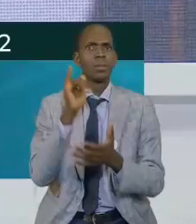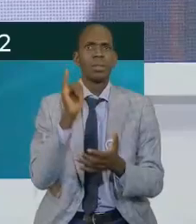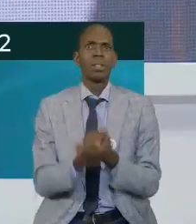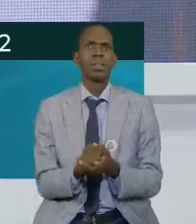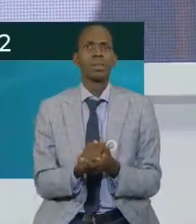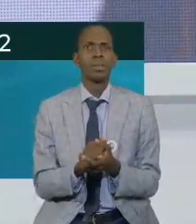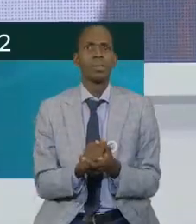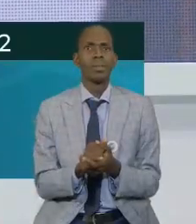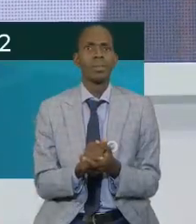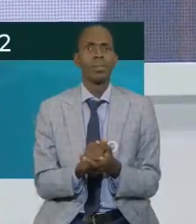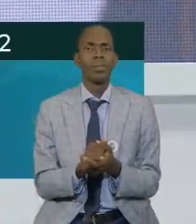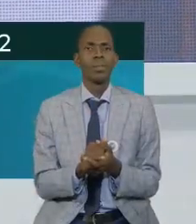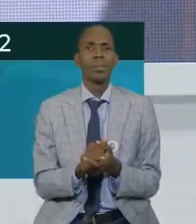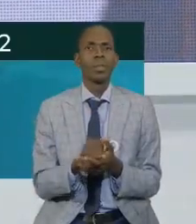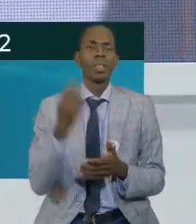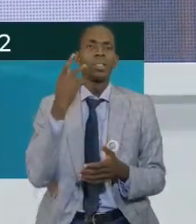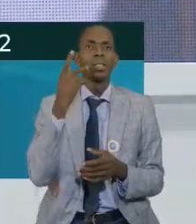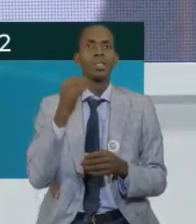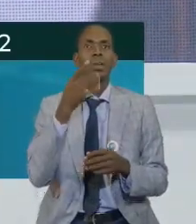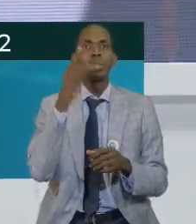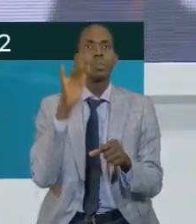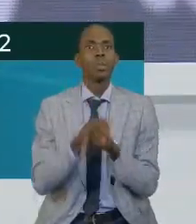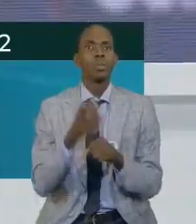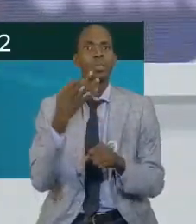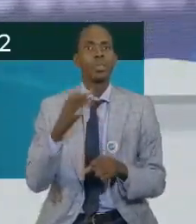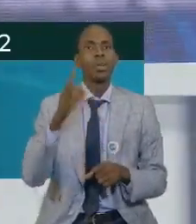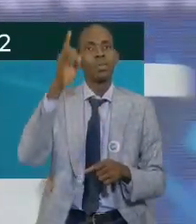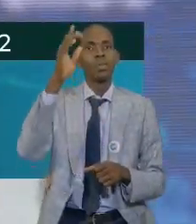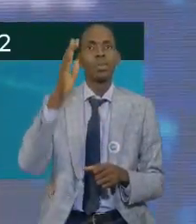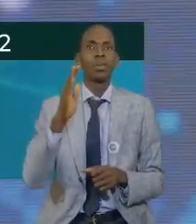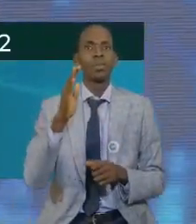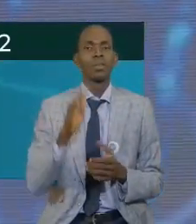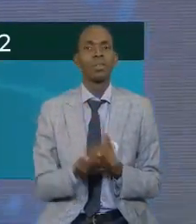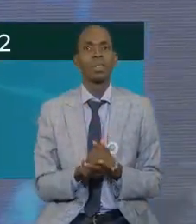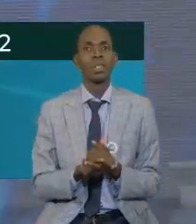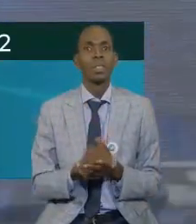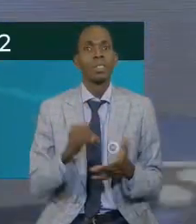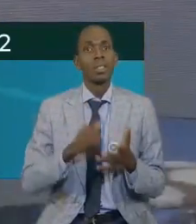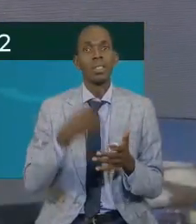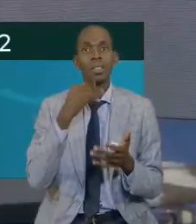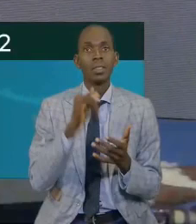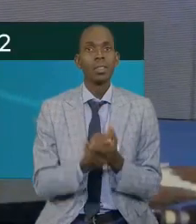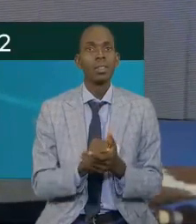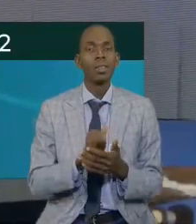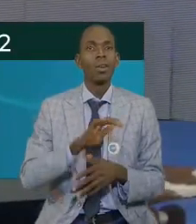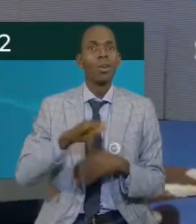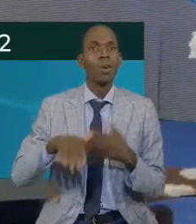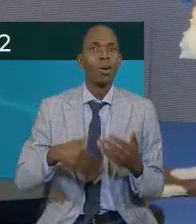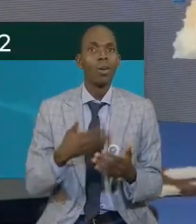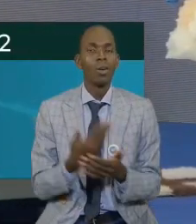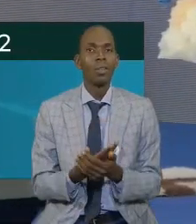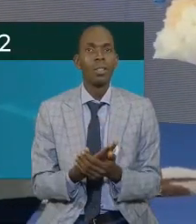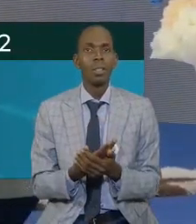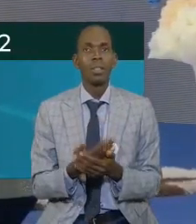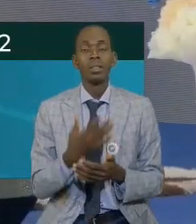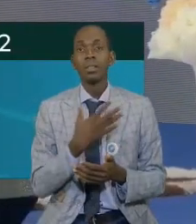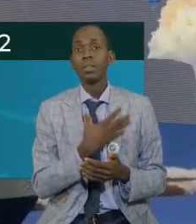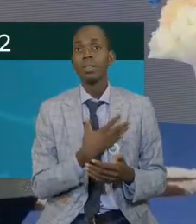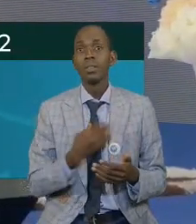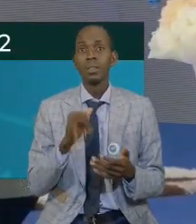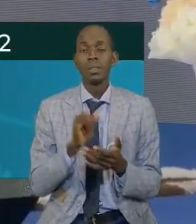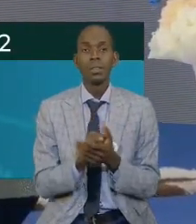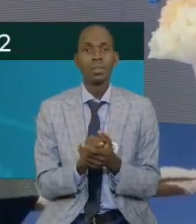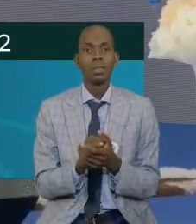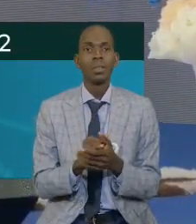look at the promise of God it says all they that were incense against the